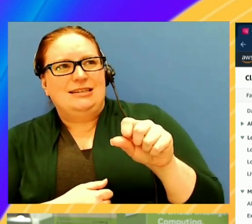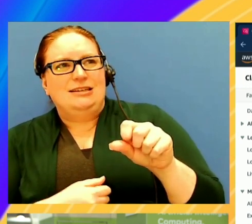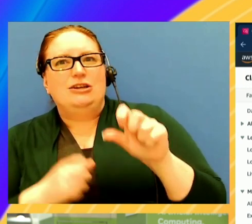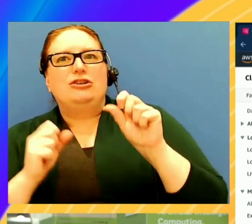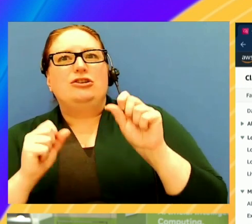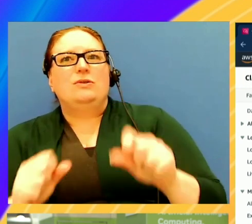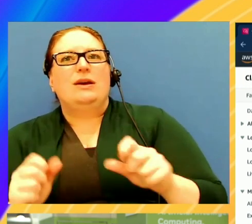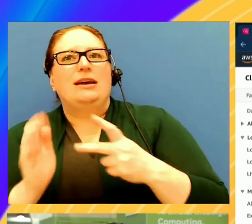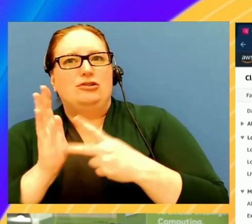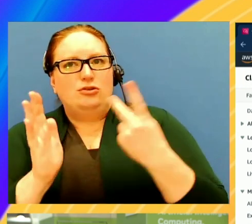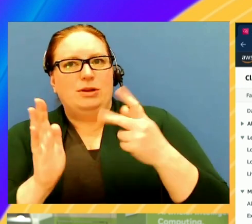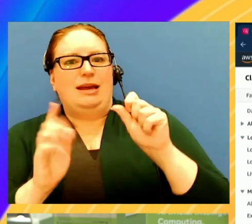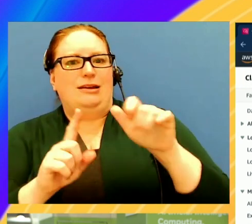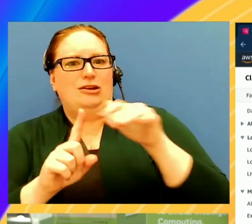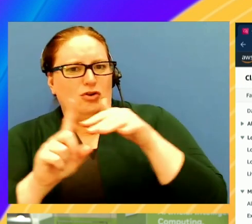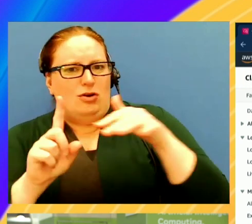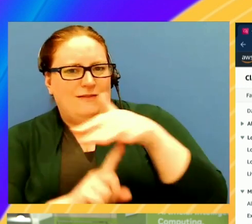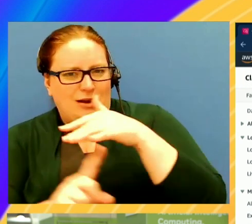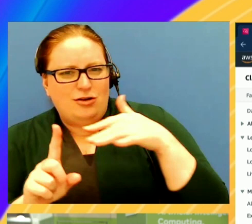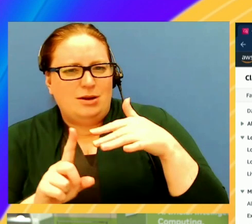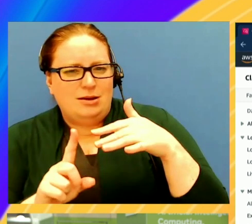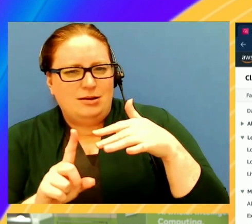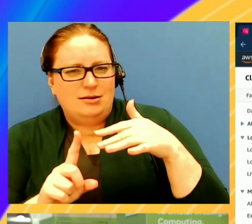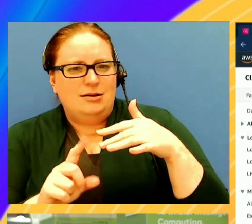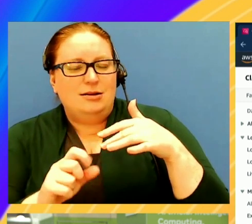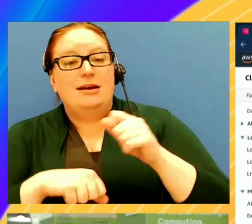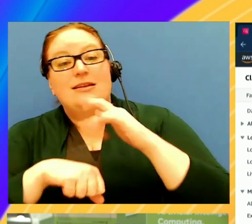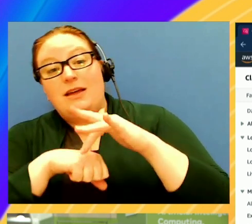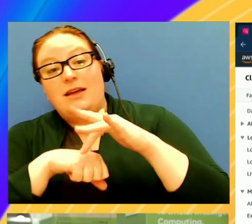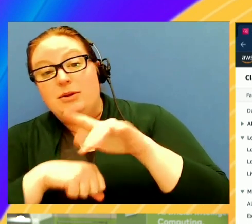duplicate your environment into another availability zone,